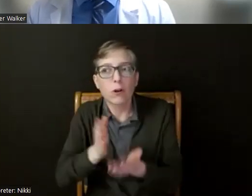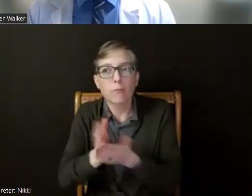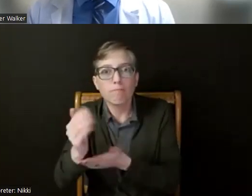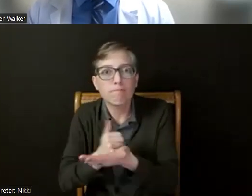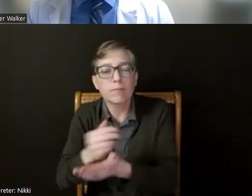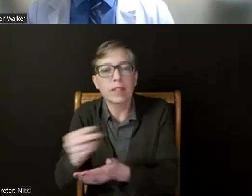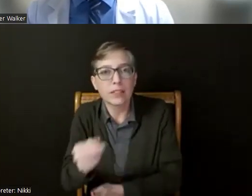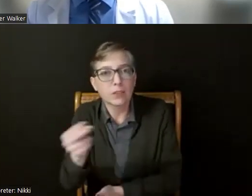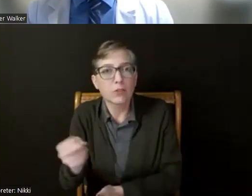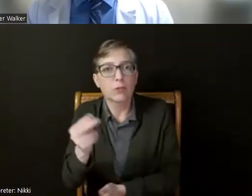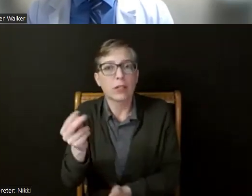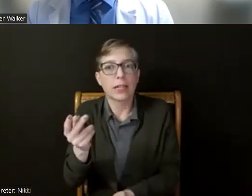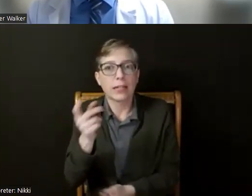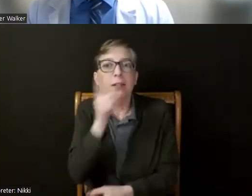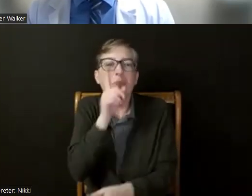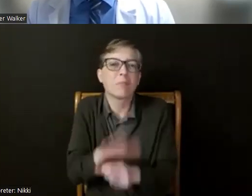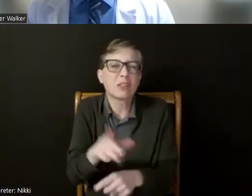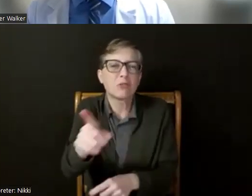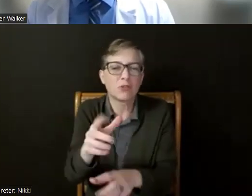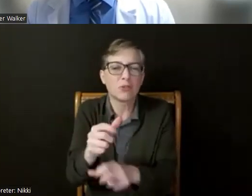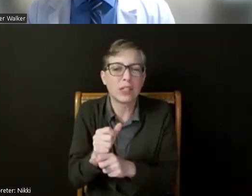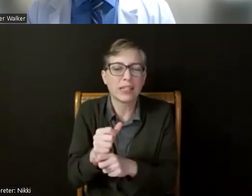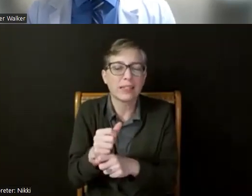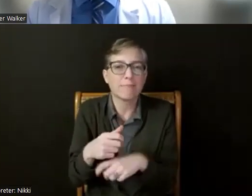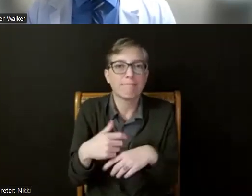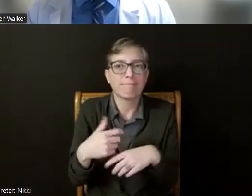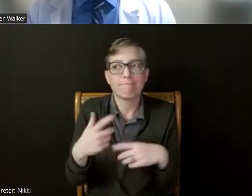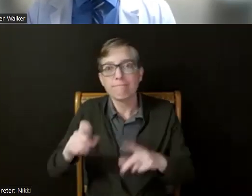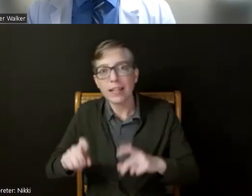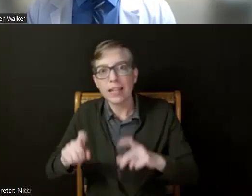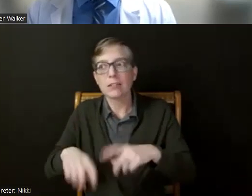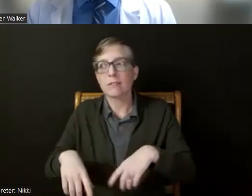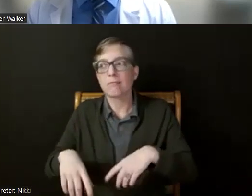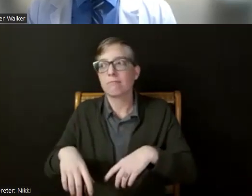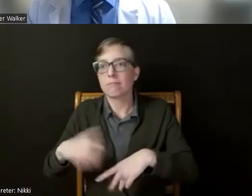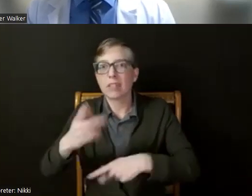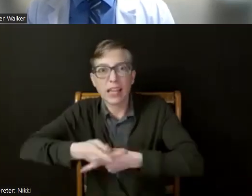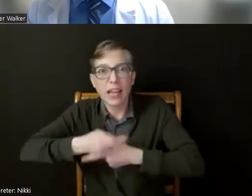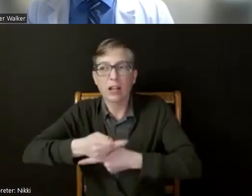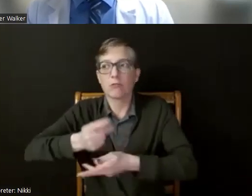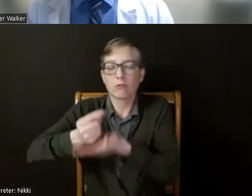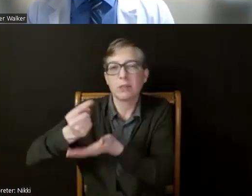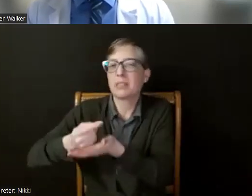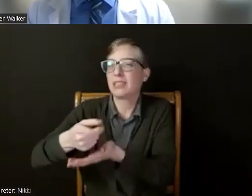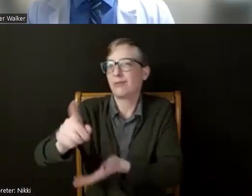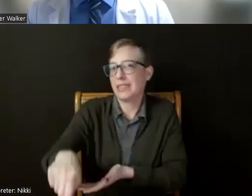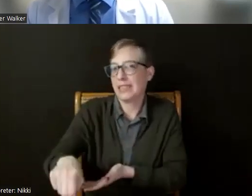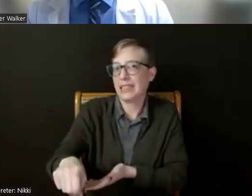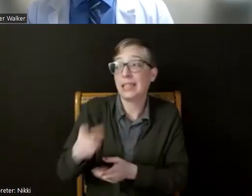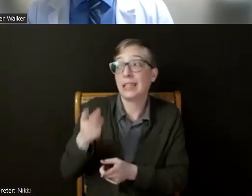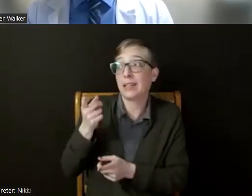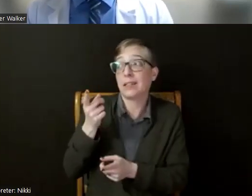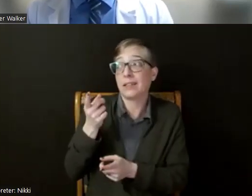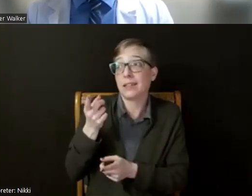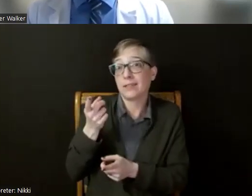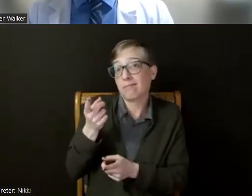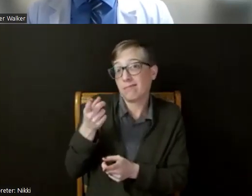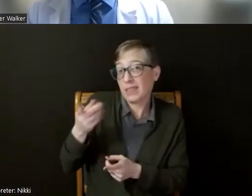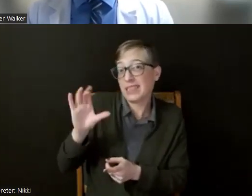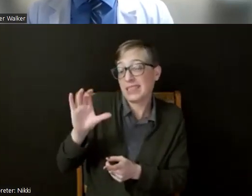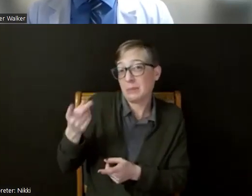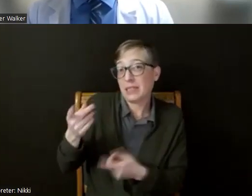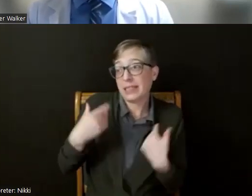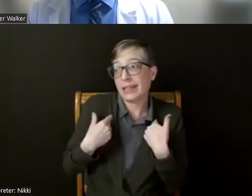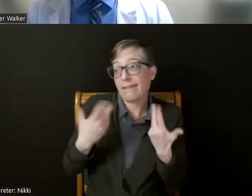they have certain procedures and quality metrics in place where they need to kind of make sure that all of their patients are being